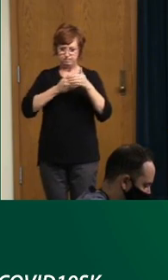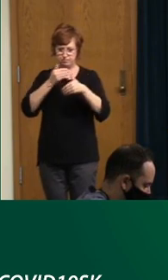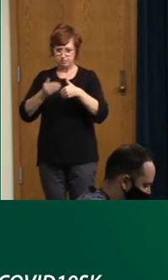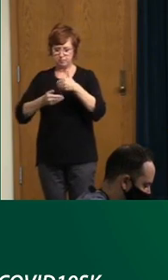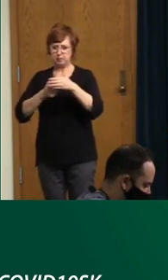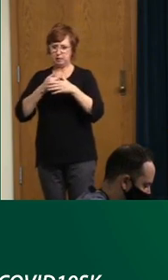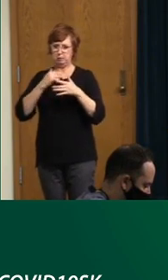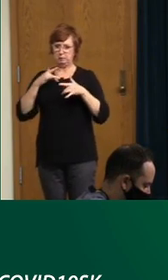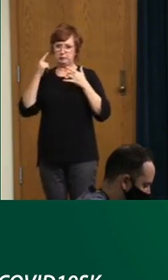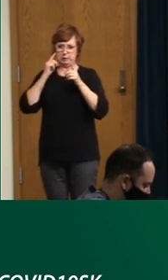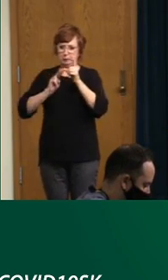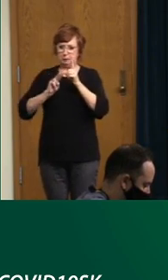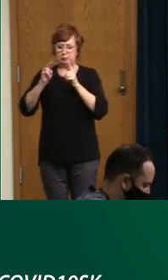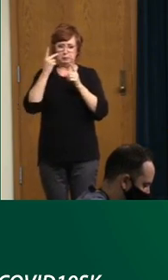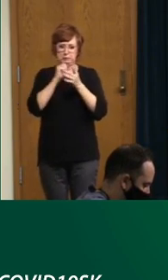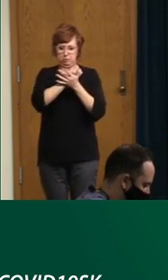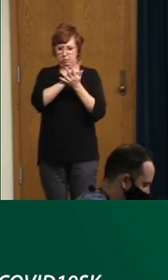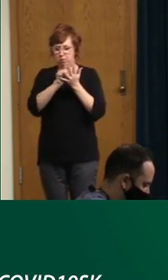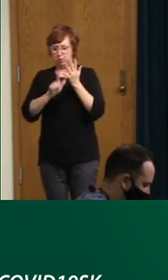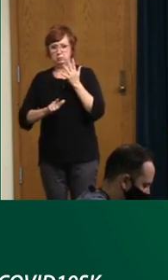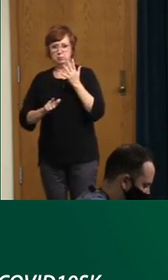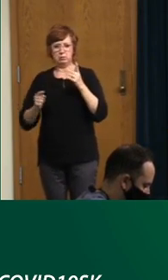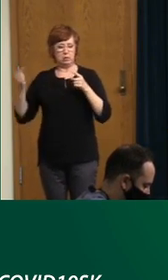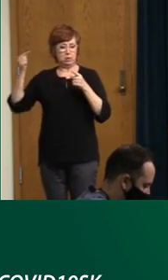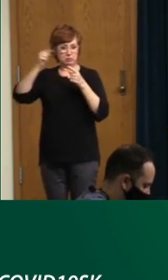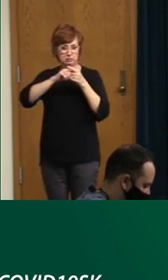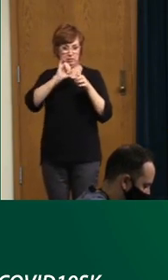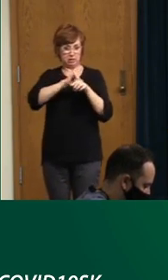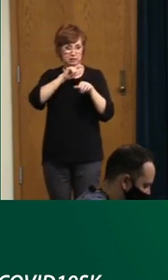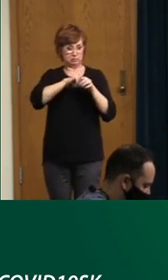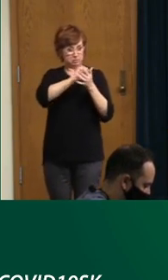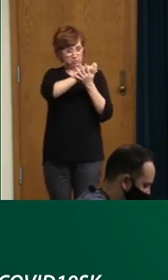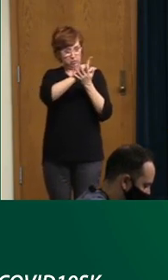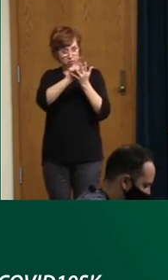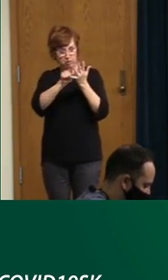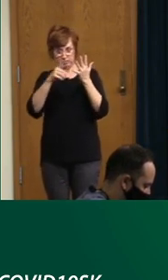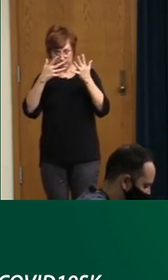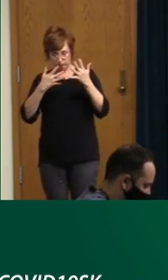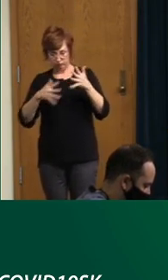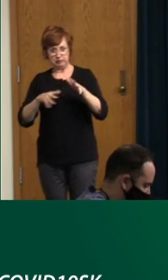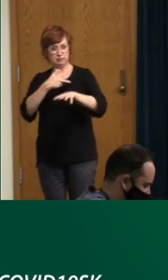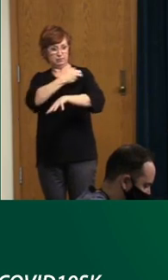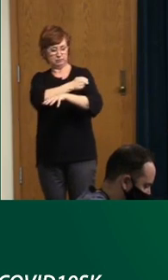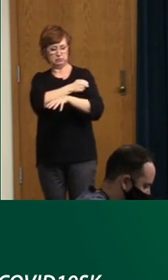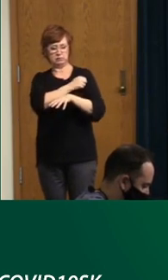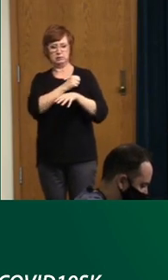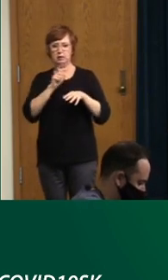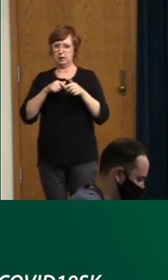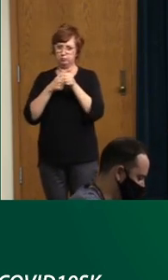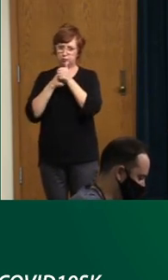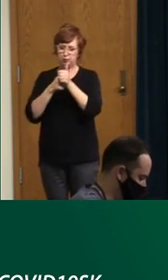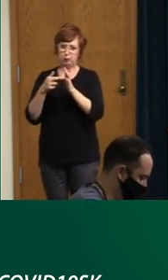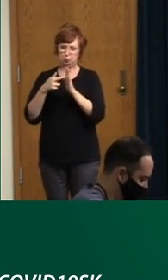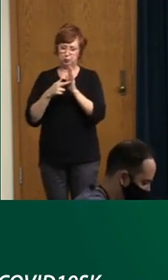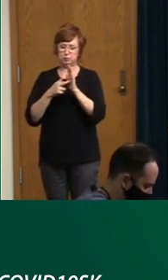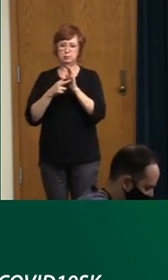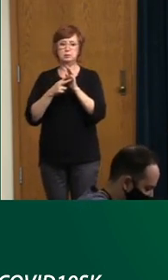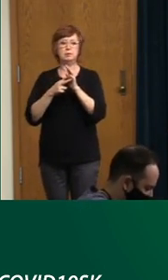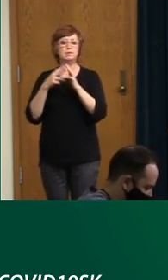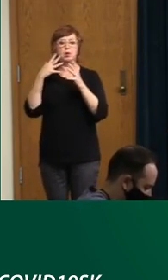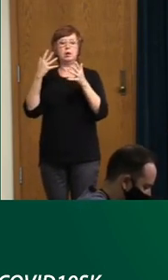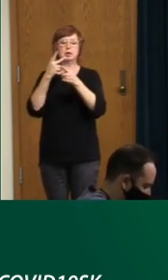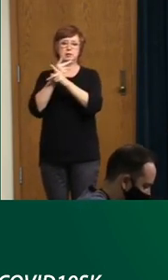health measures and guidelines that will help keep us safe and those around us safe. And just a